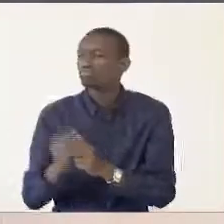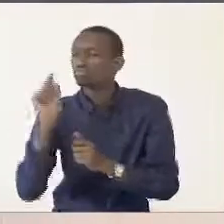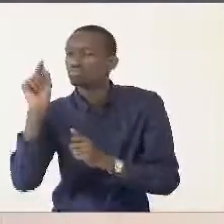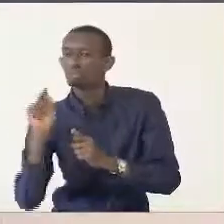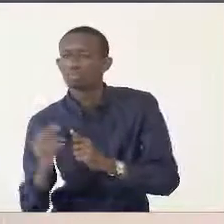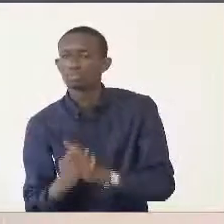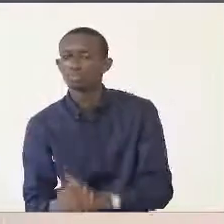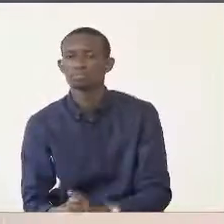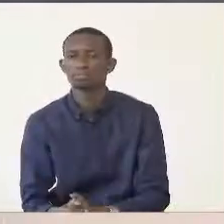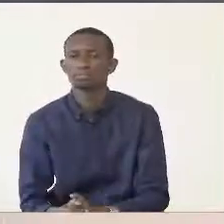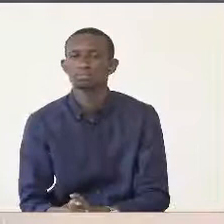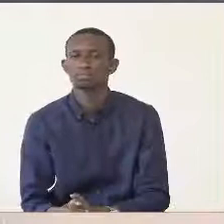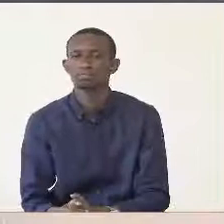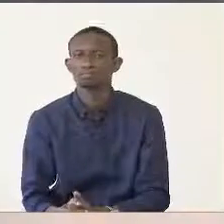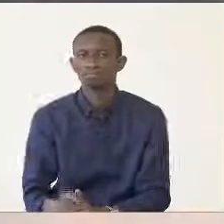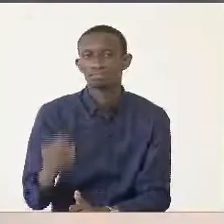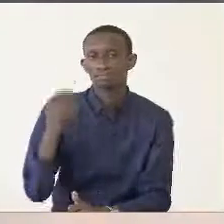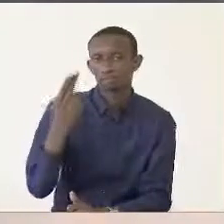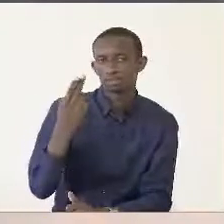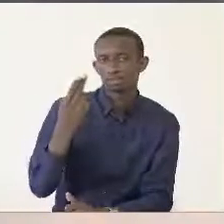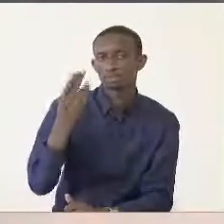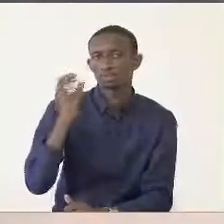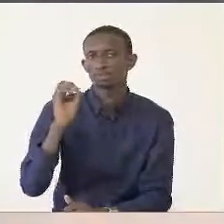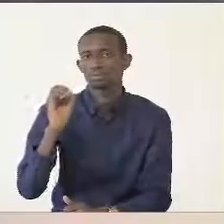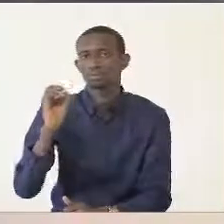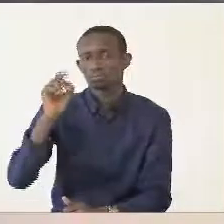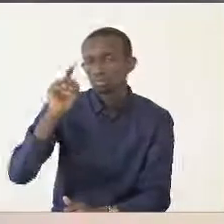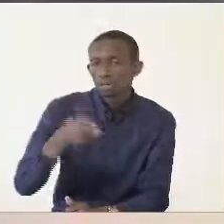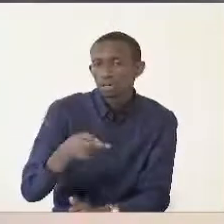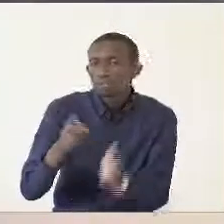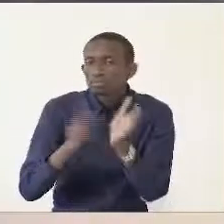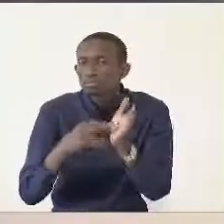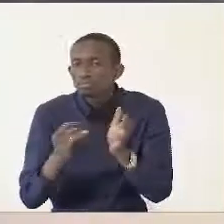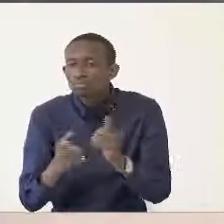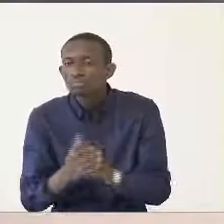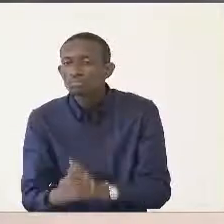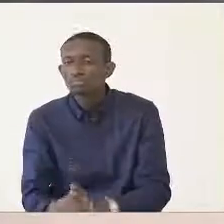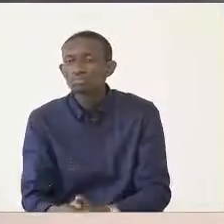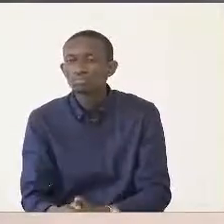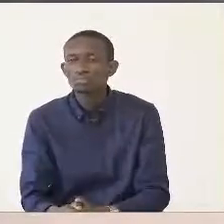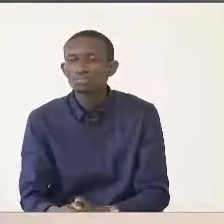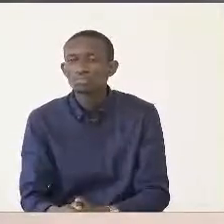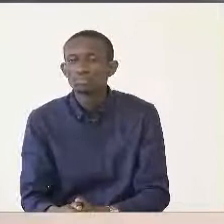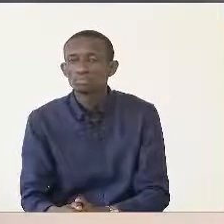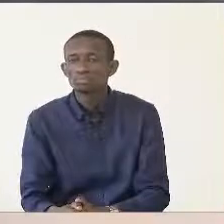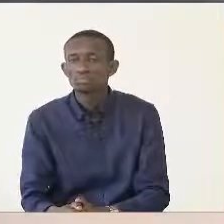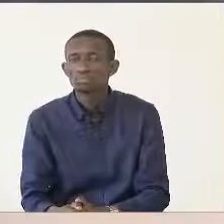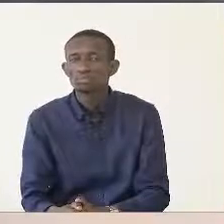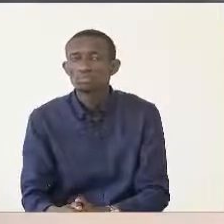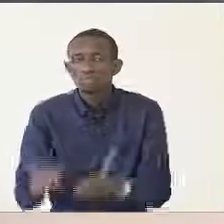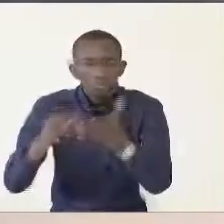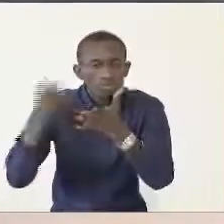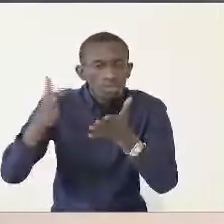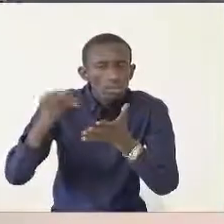over 20,000. And what do we find? We find this, we find the